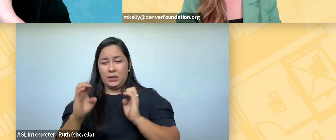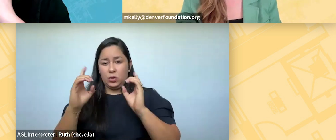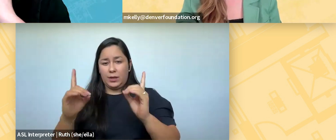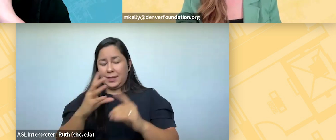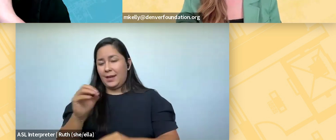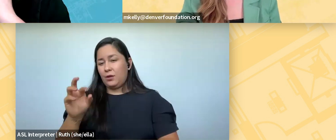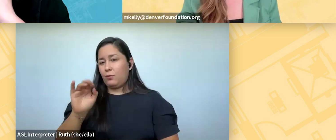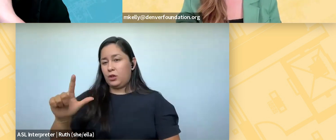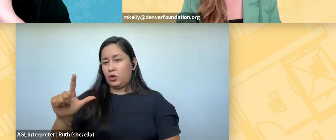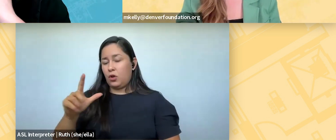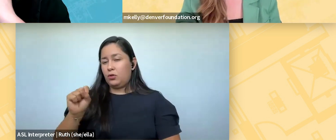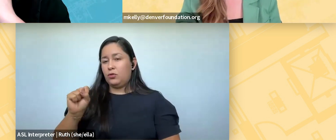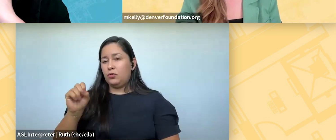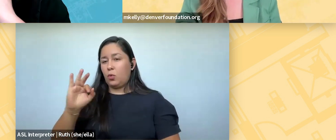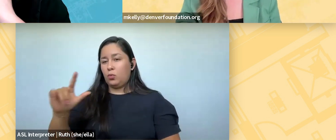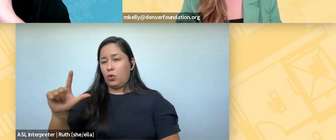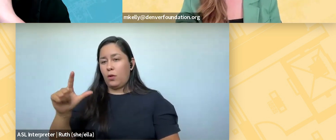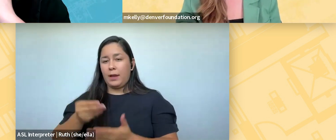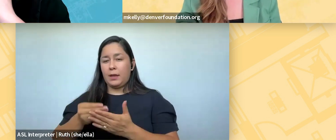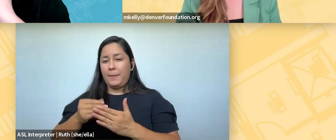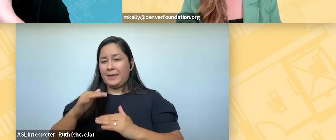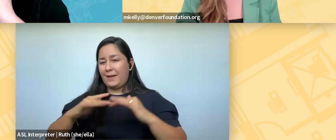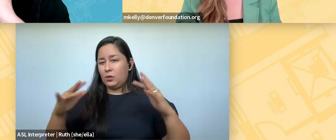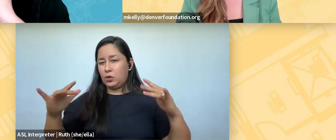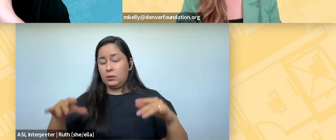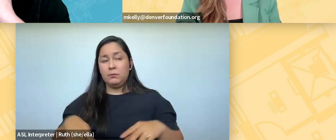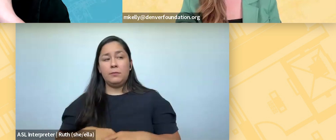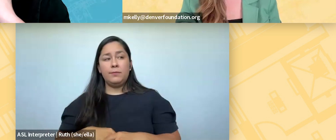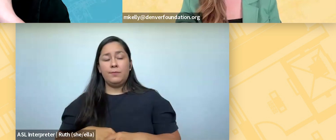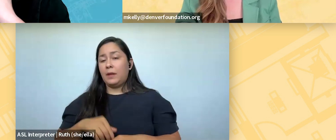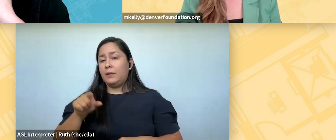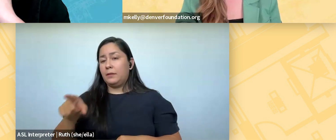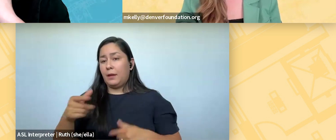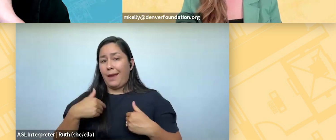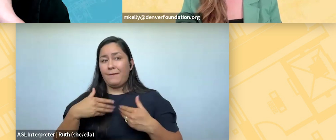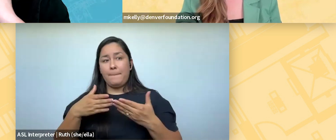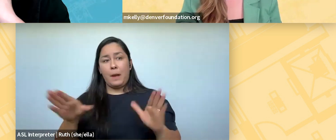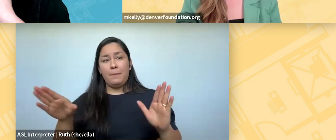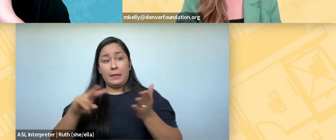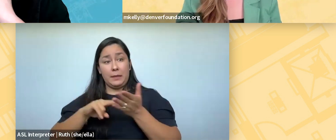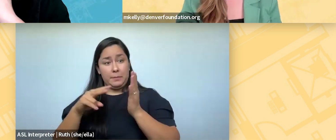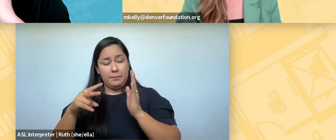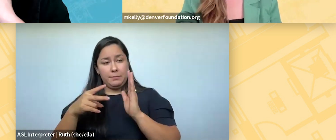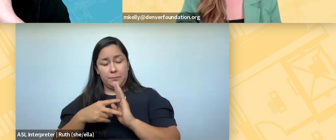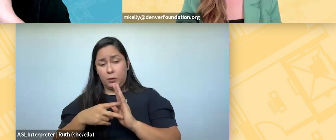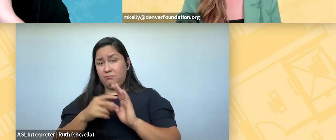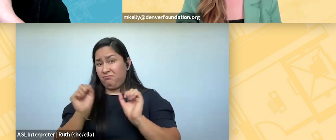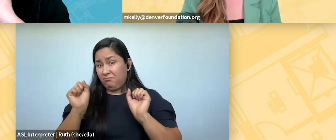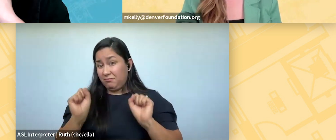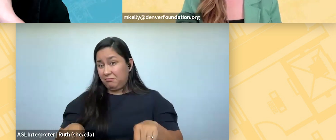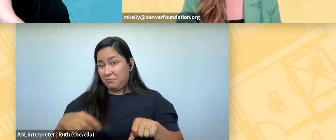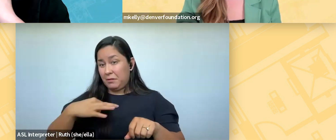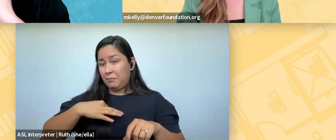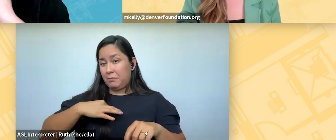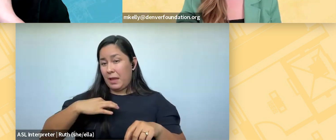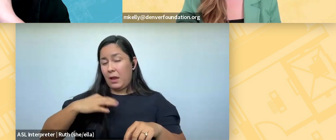racial and social economic diversity. Independent school with a very public mission. Can we apply, or are we not eligible?